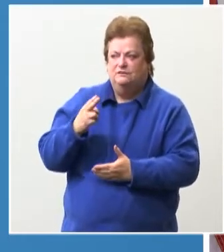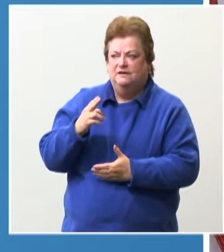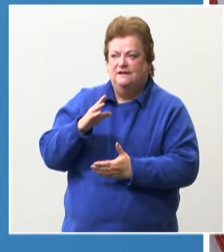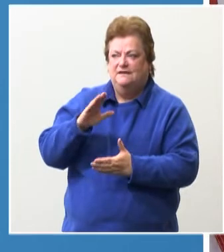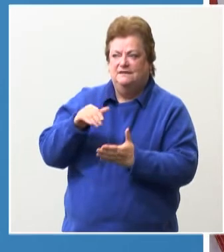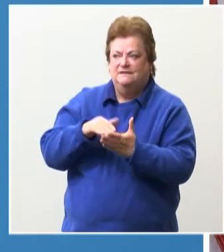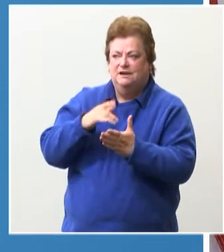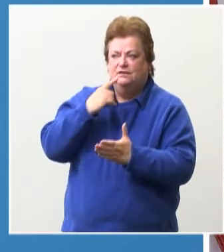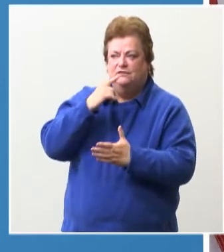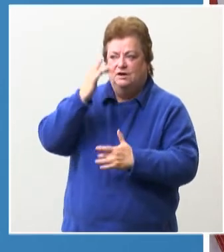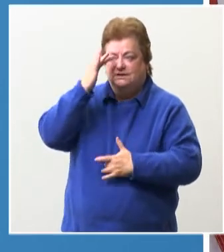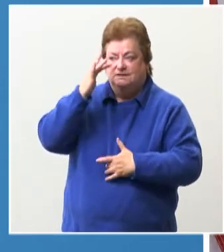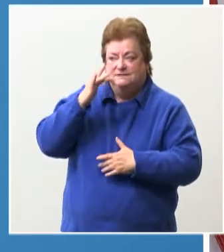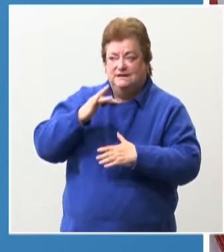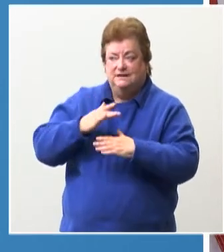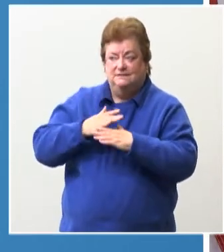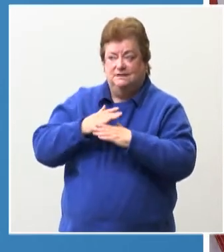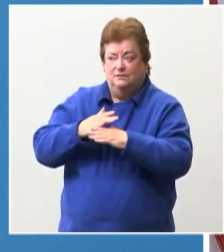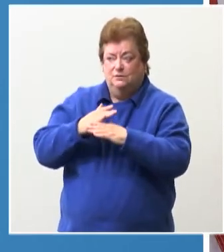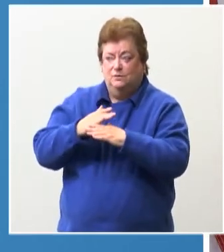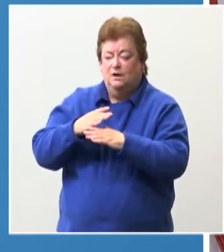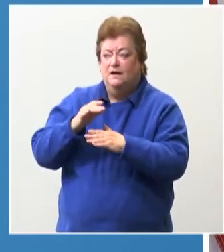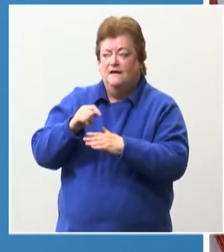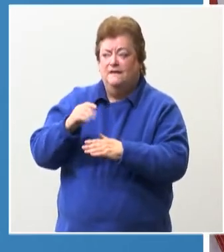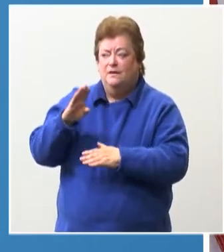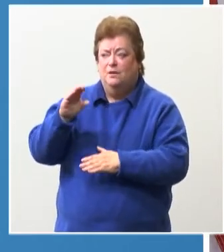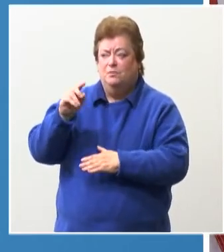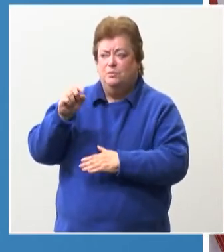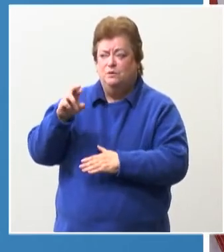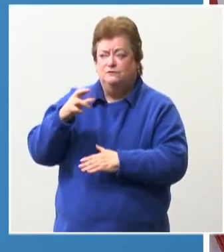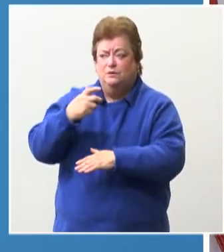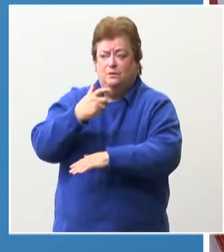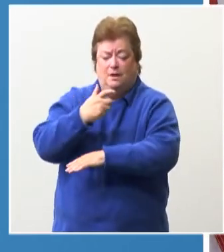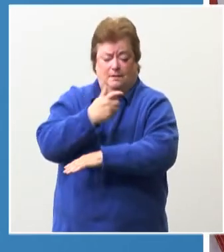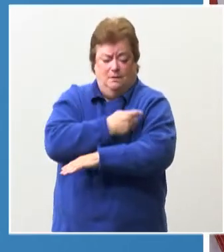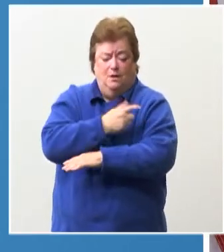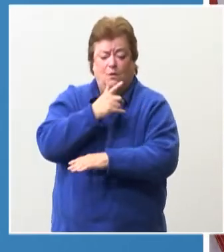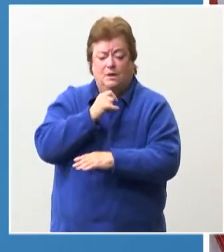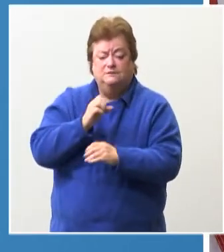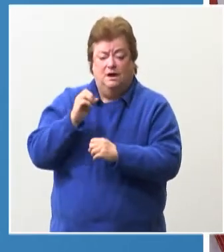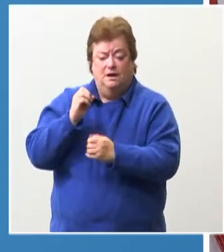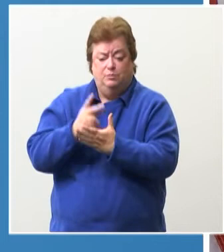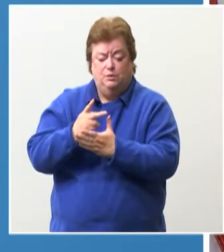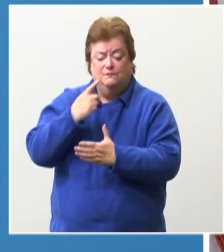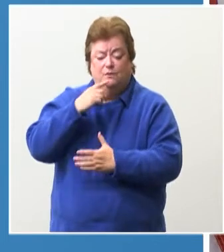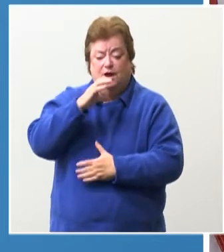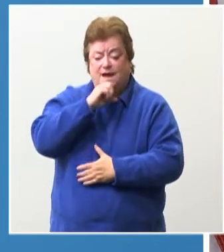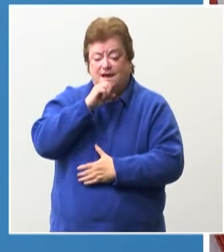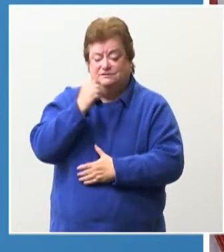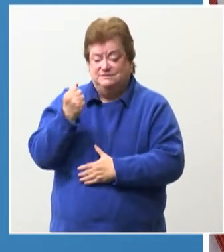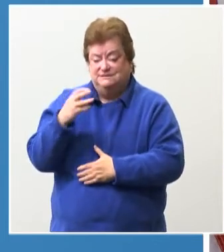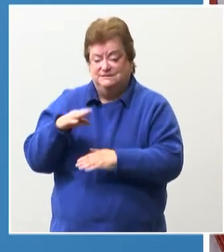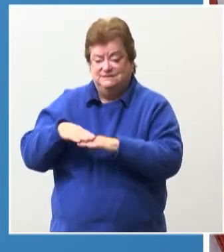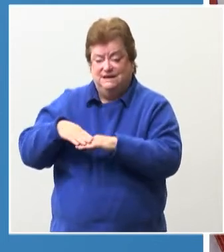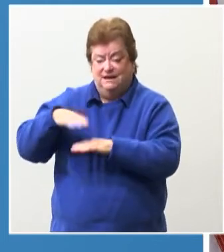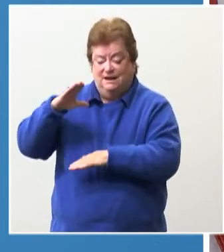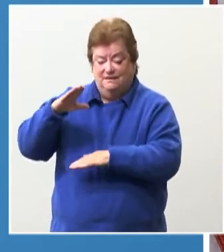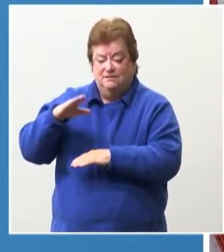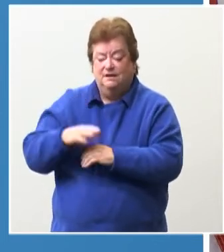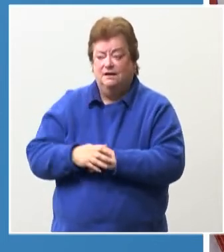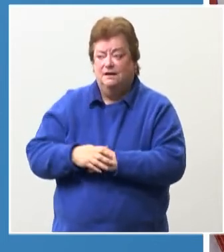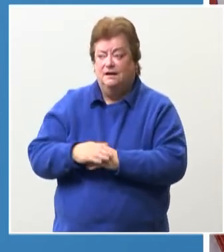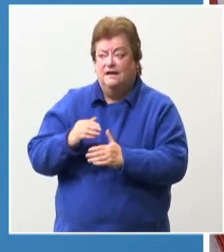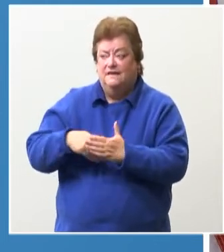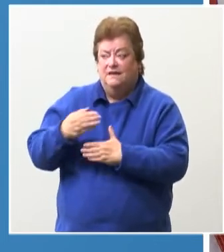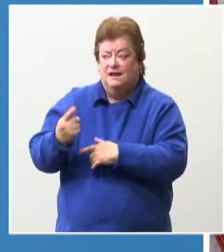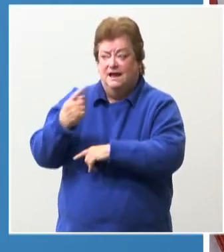and Prevention announced that booster shots were approved for teens ages 16 and 17. The very next